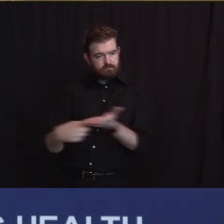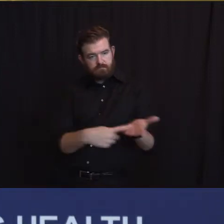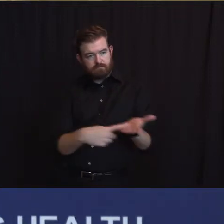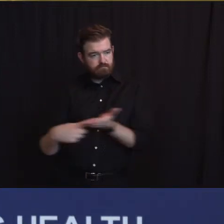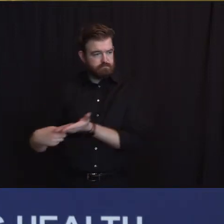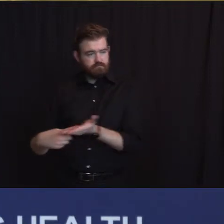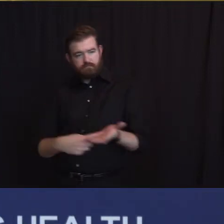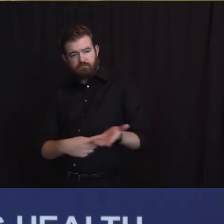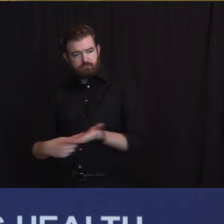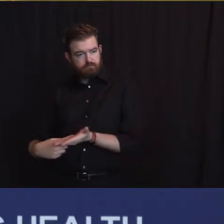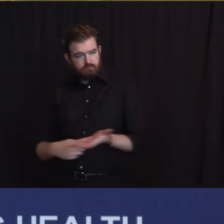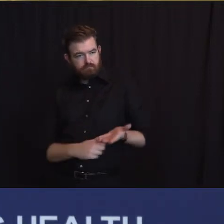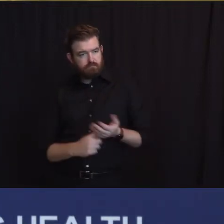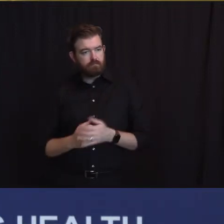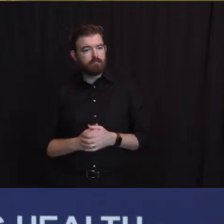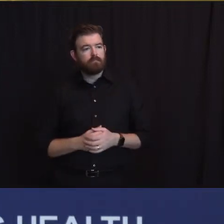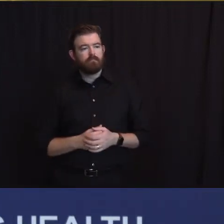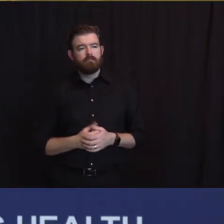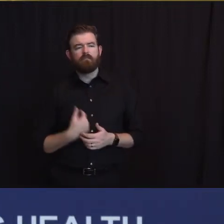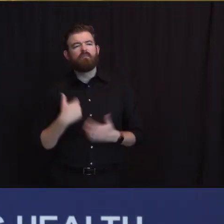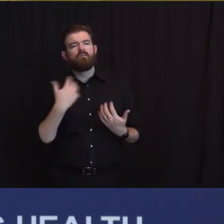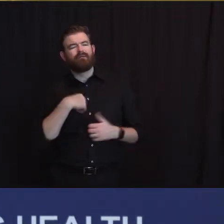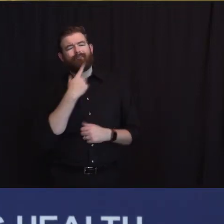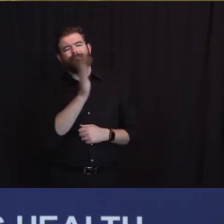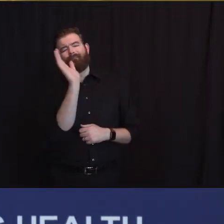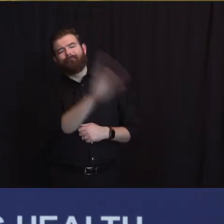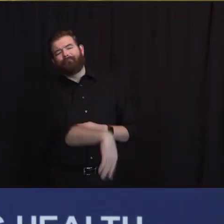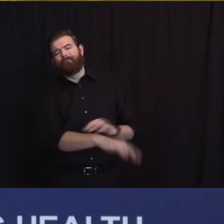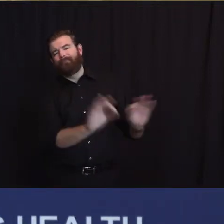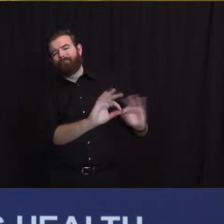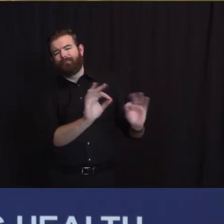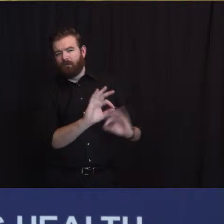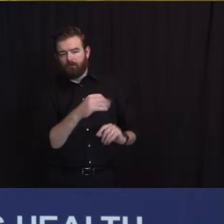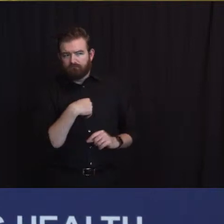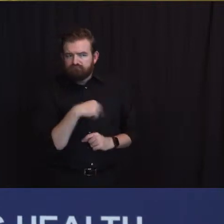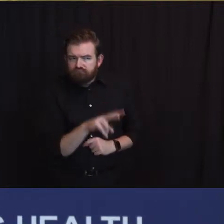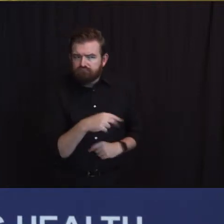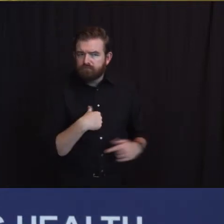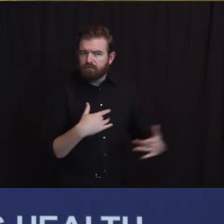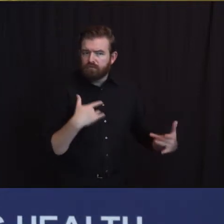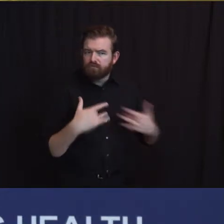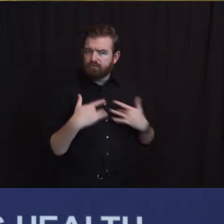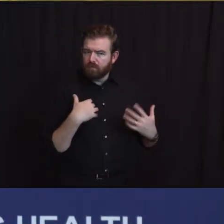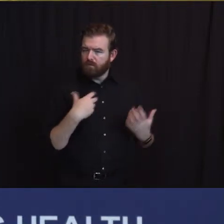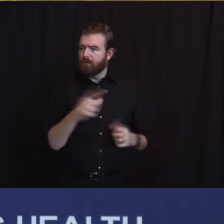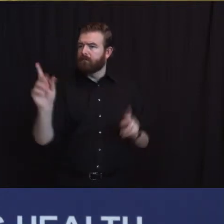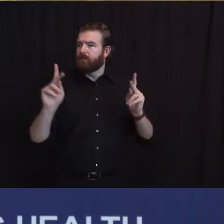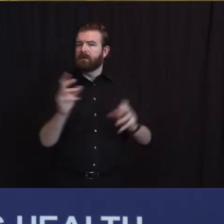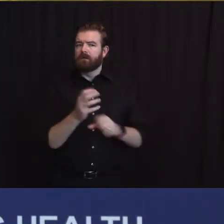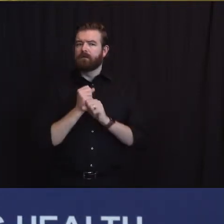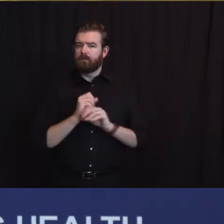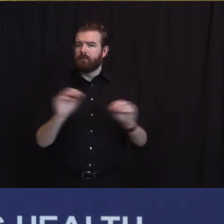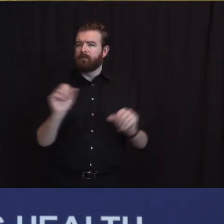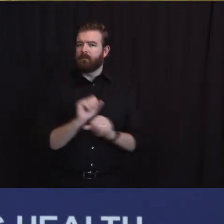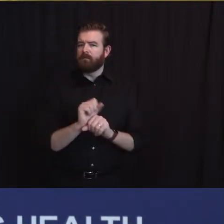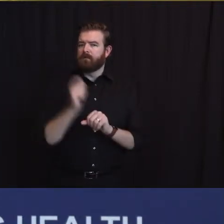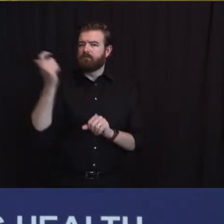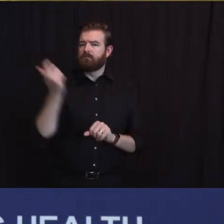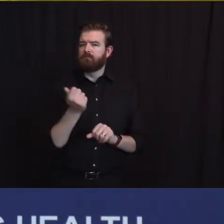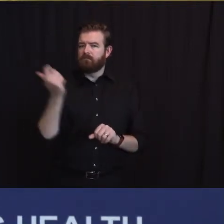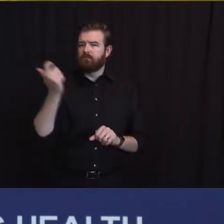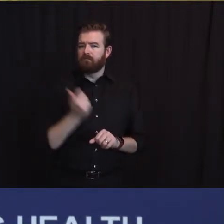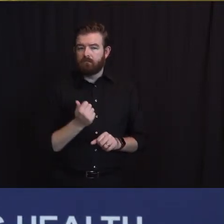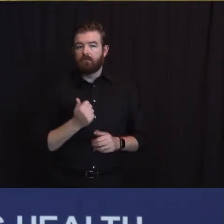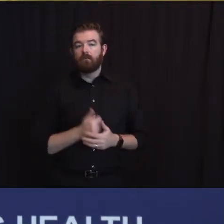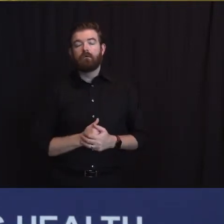our folks are doing everything they can to get these processed as fast as they can and as soon as they can. And your last question, which is